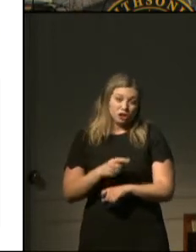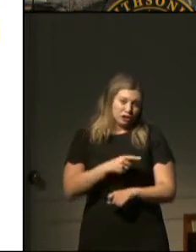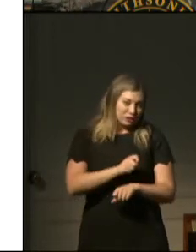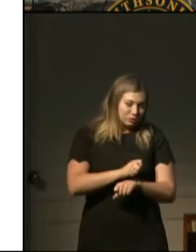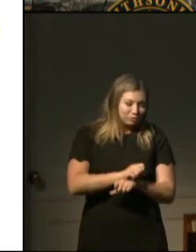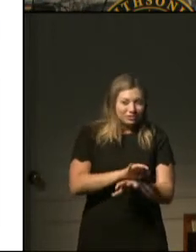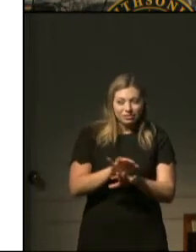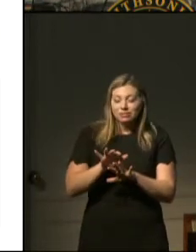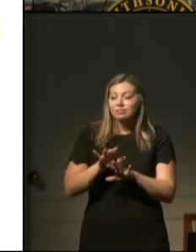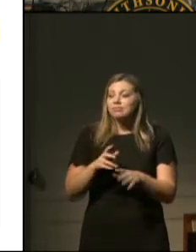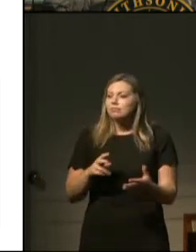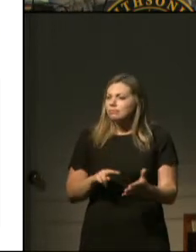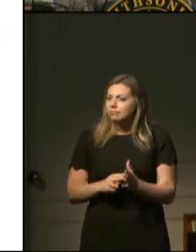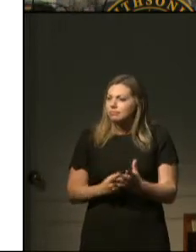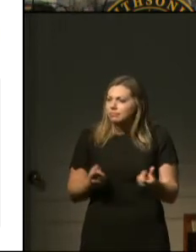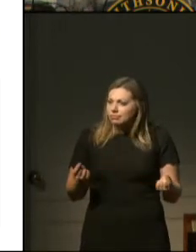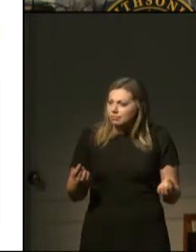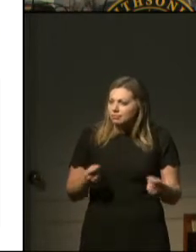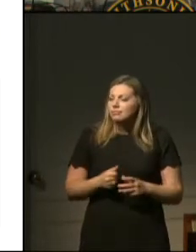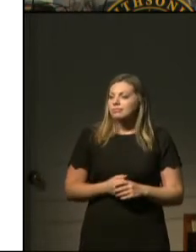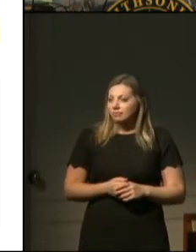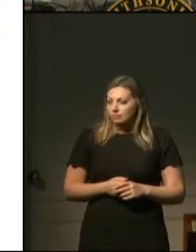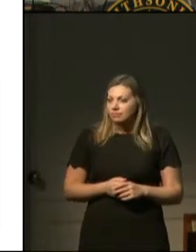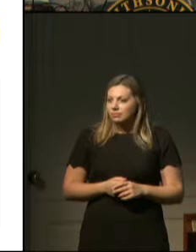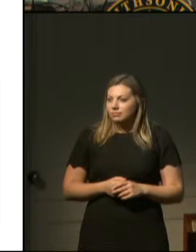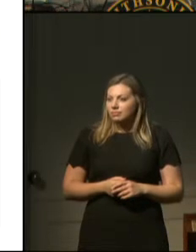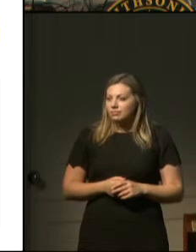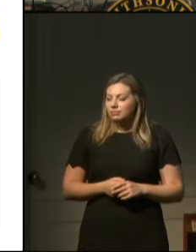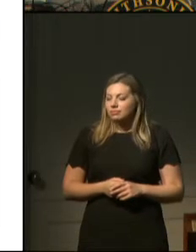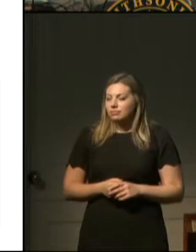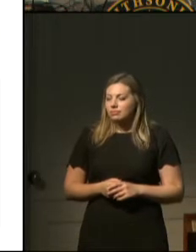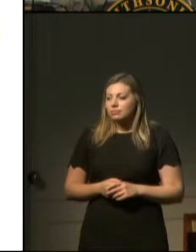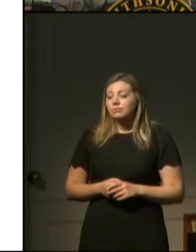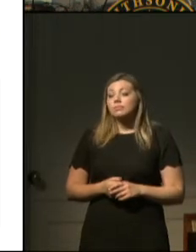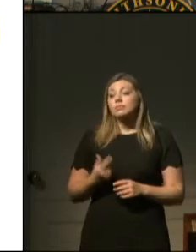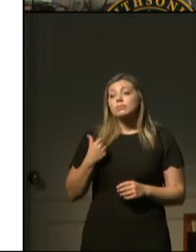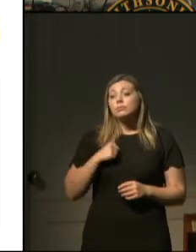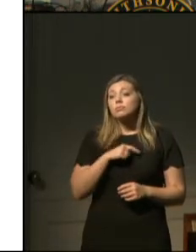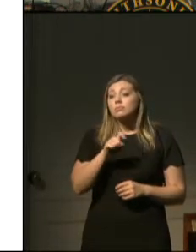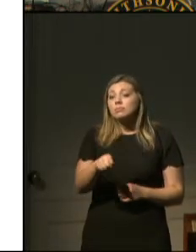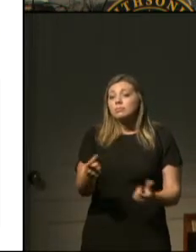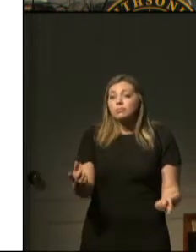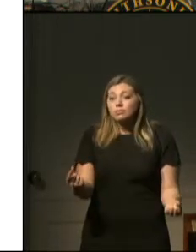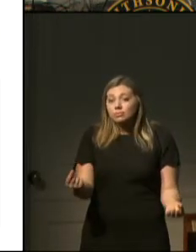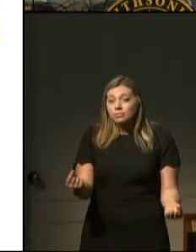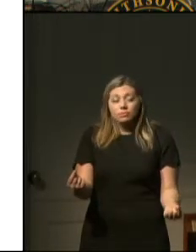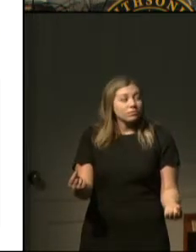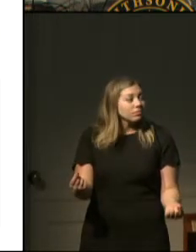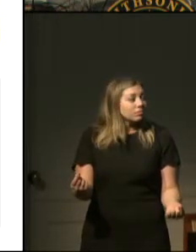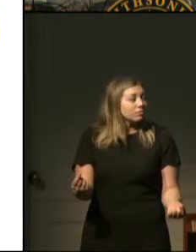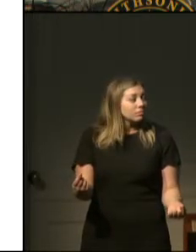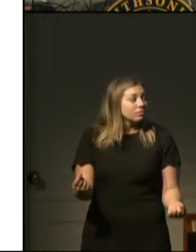at, what that really means for these institutions is we've got to